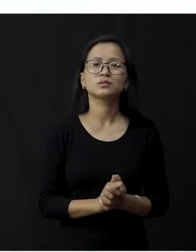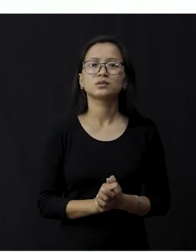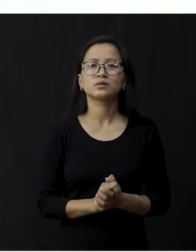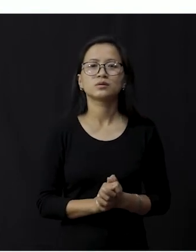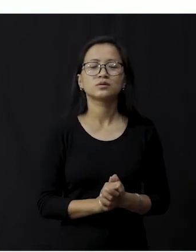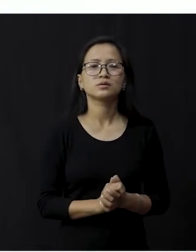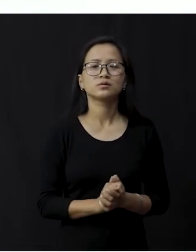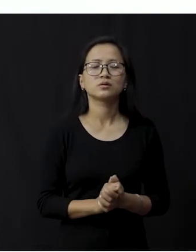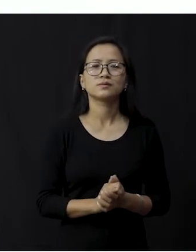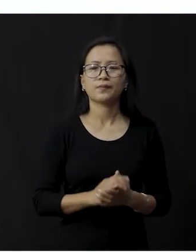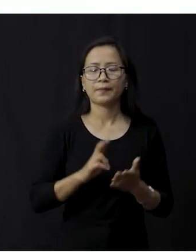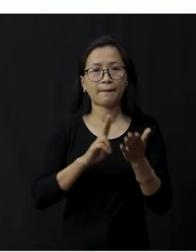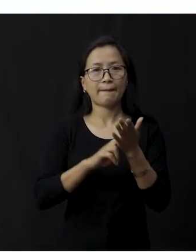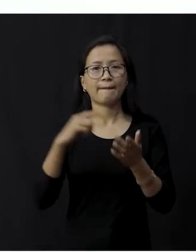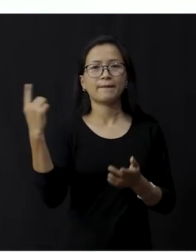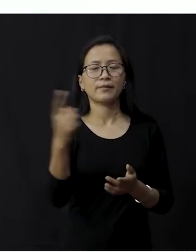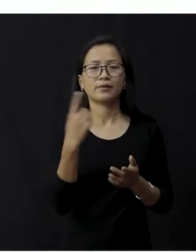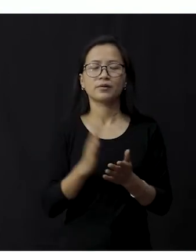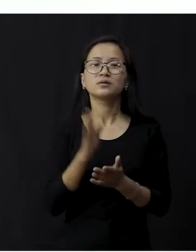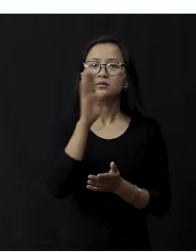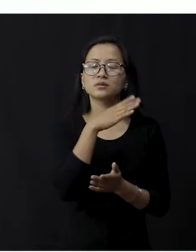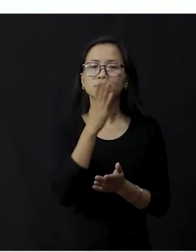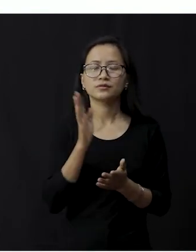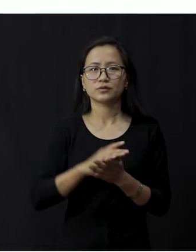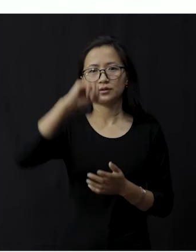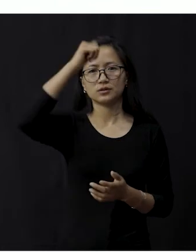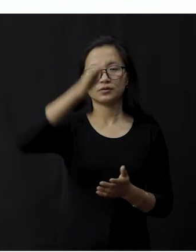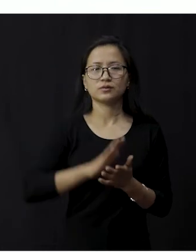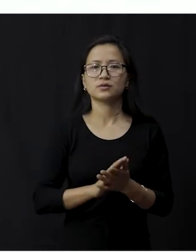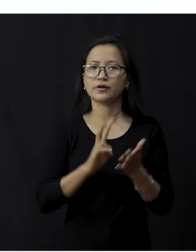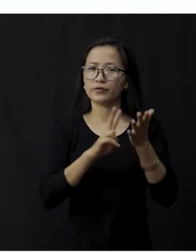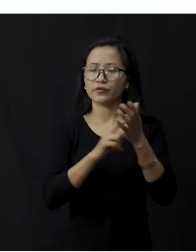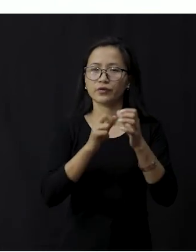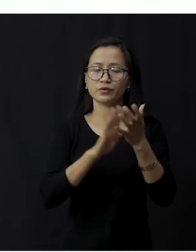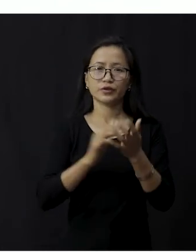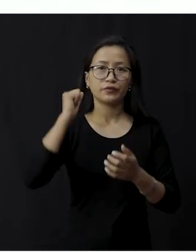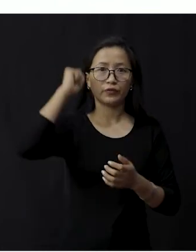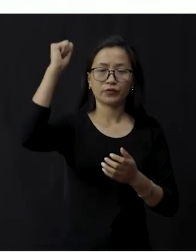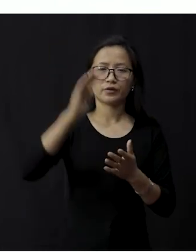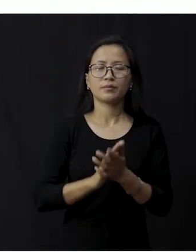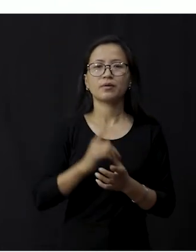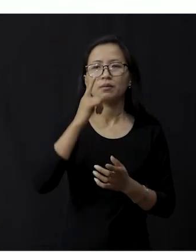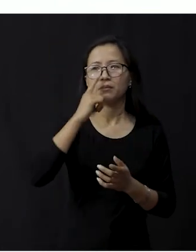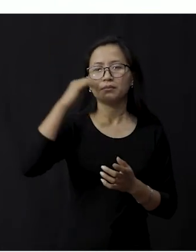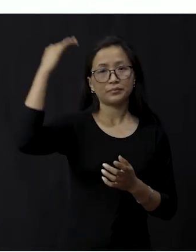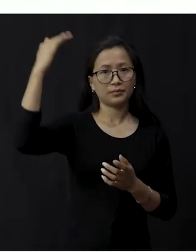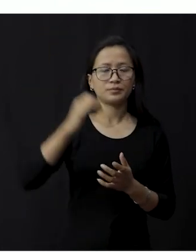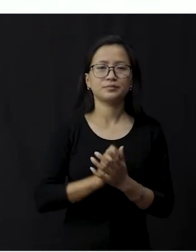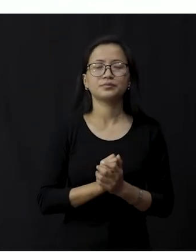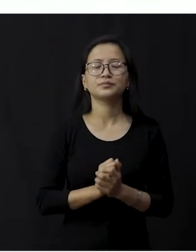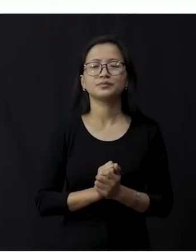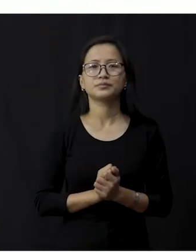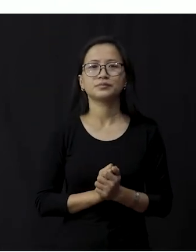Okay. National song of India is Vande Mataram. Okay, so please do not forget